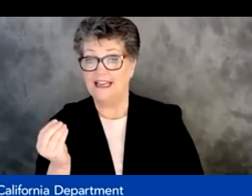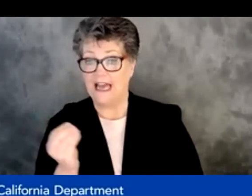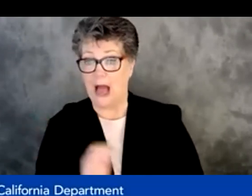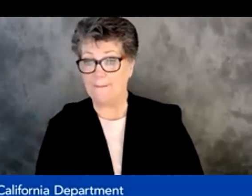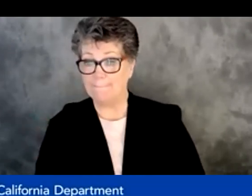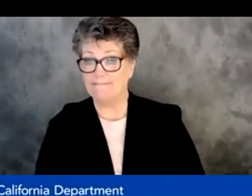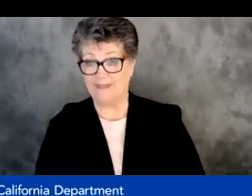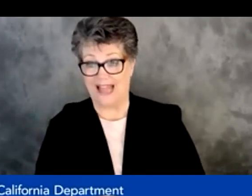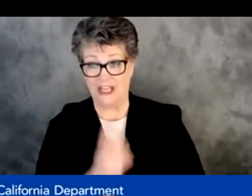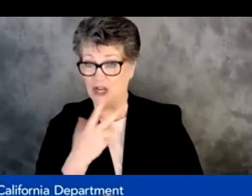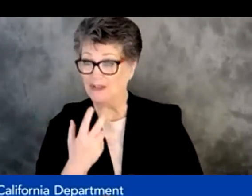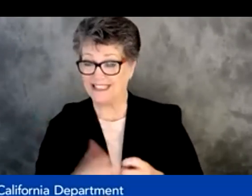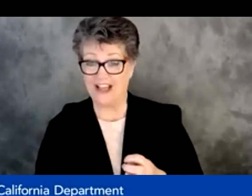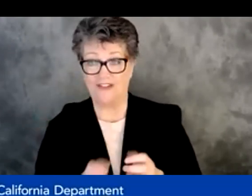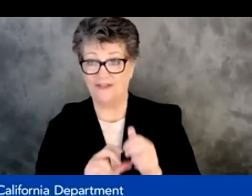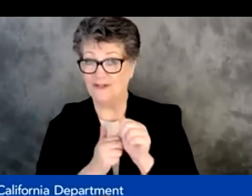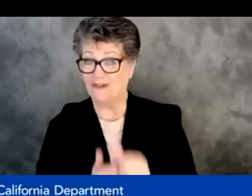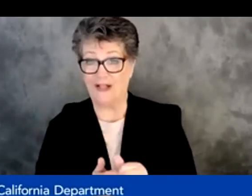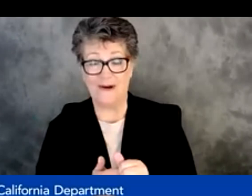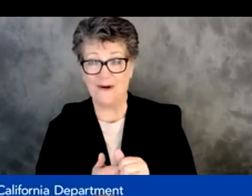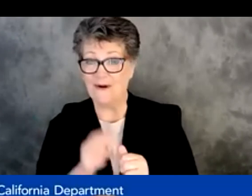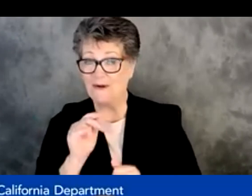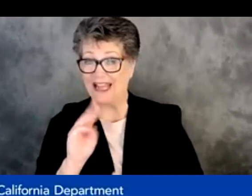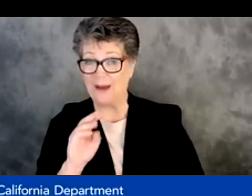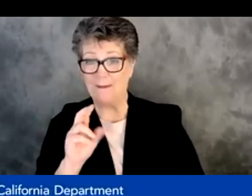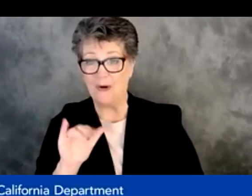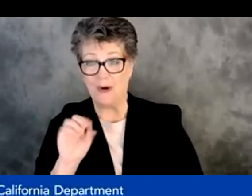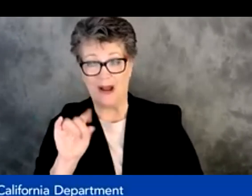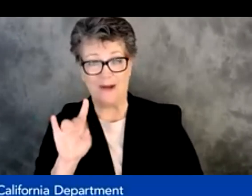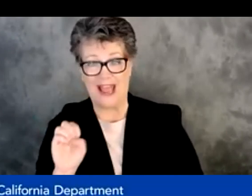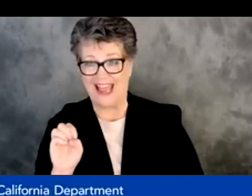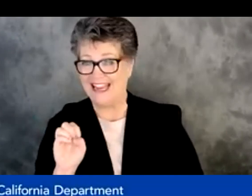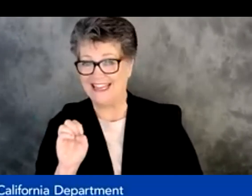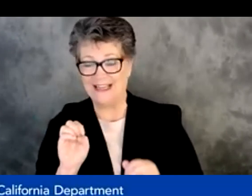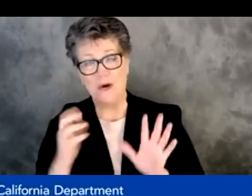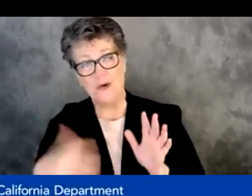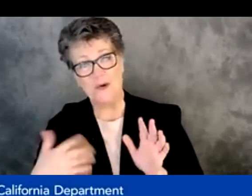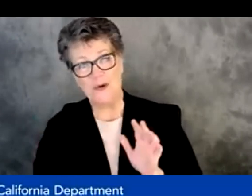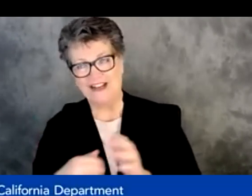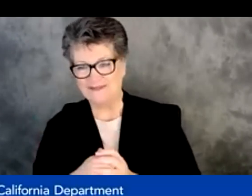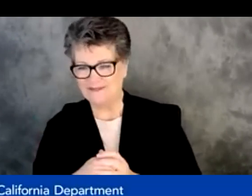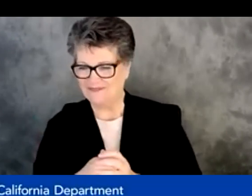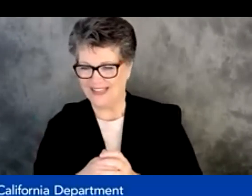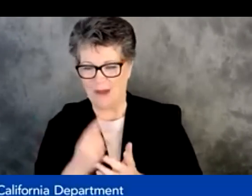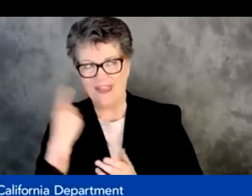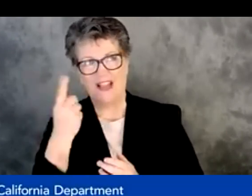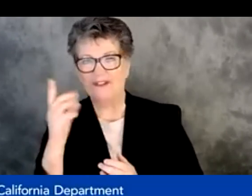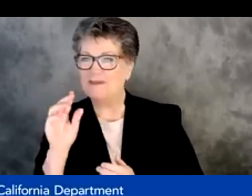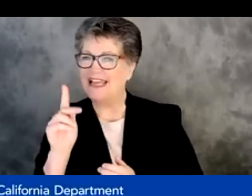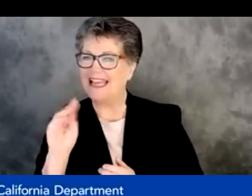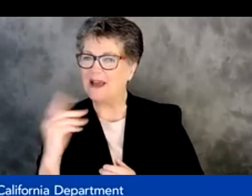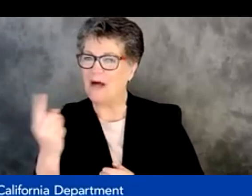You know, it's tough to follow in Kim McCoy-Wade's shoes. And I'm thinking of, you know, something she always said,